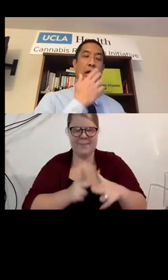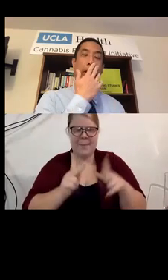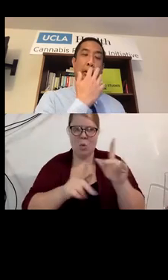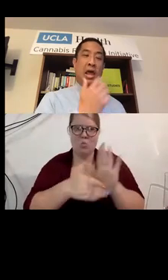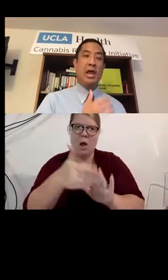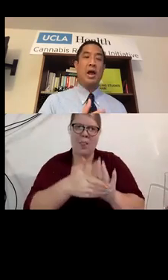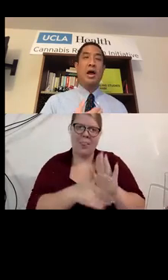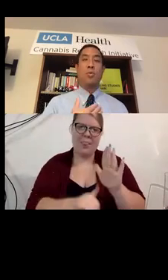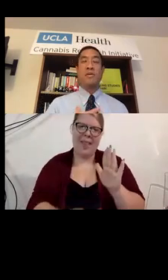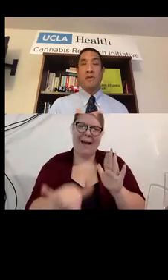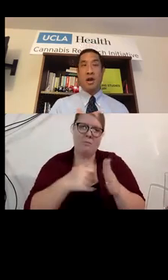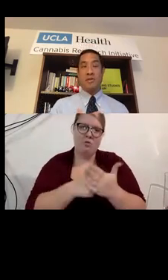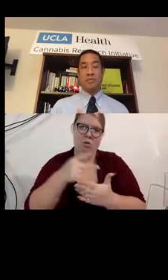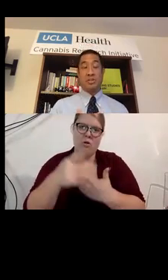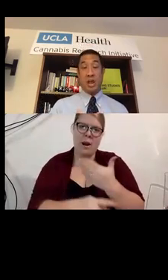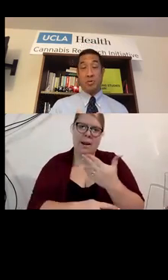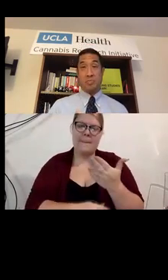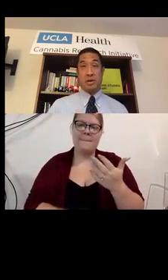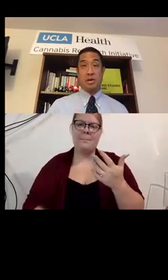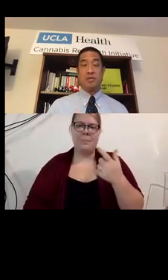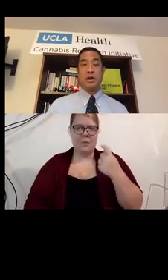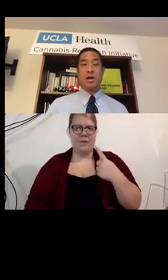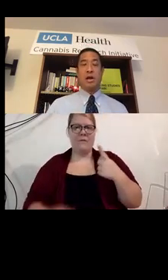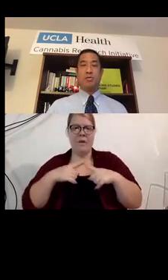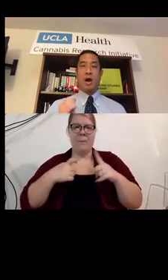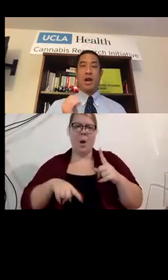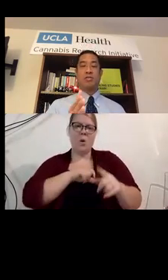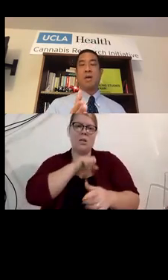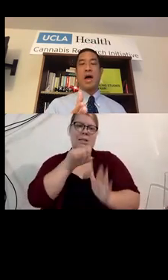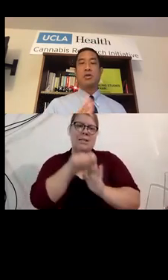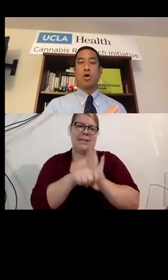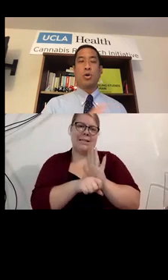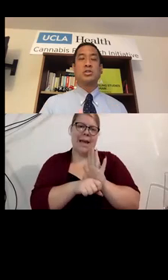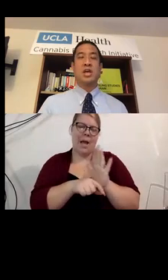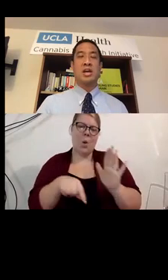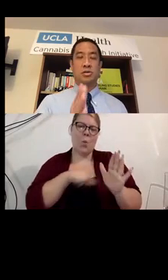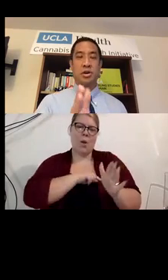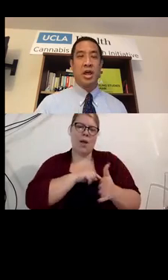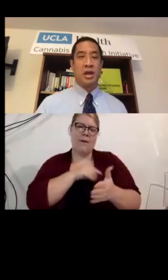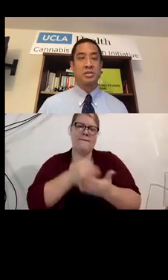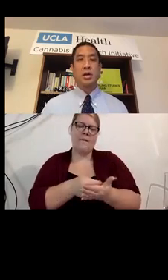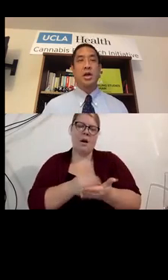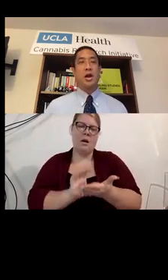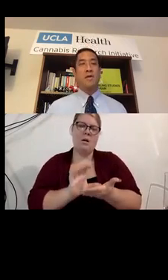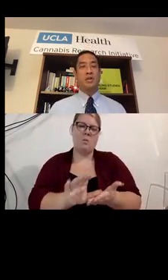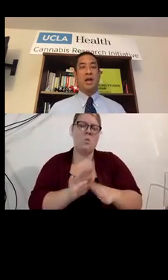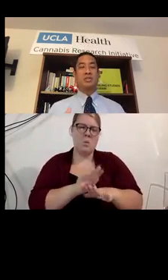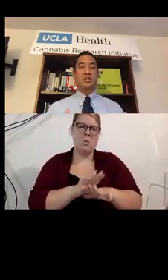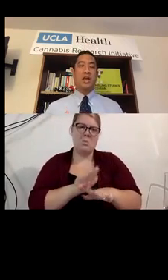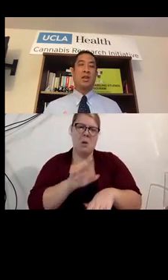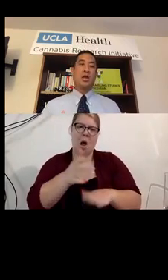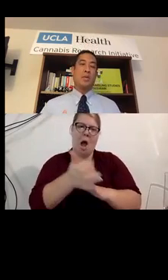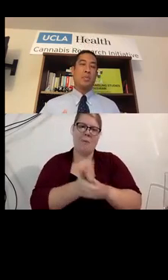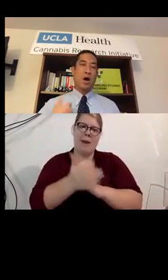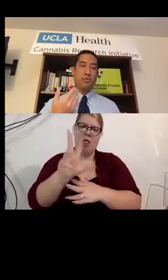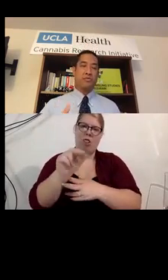it. We fund from the state perspective, right off the bat, no questions asked, 30 days. And oftentimes the